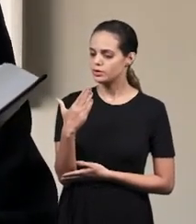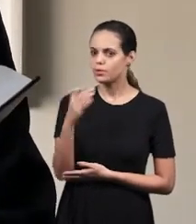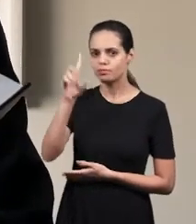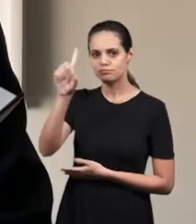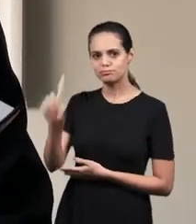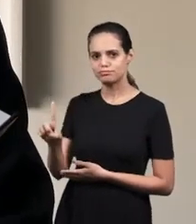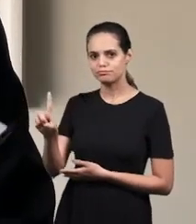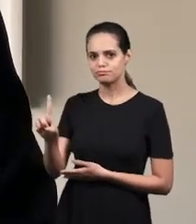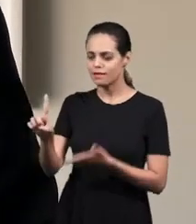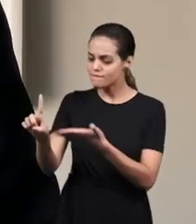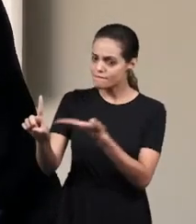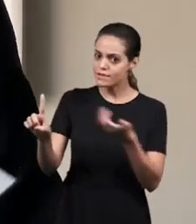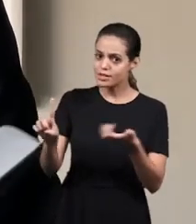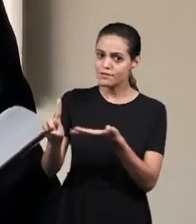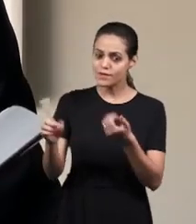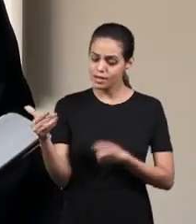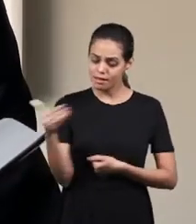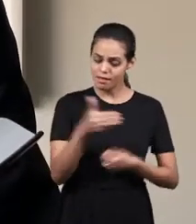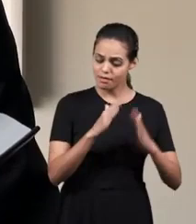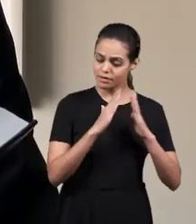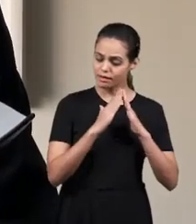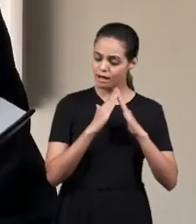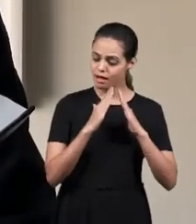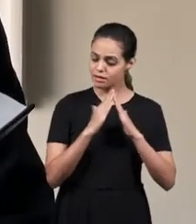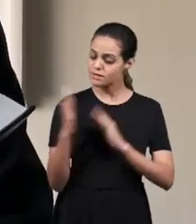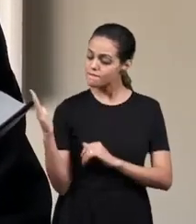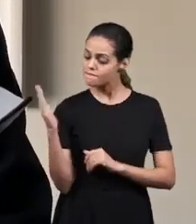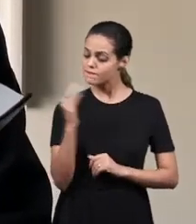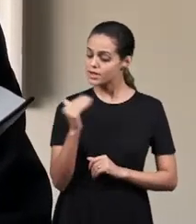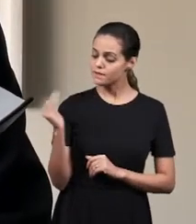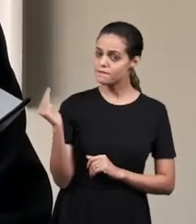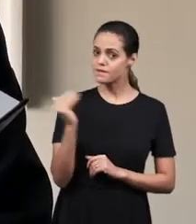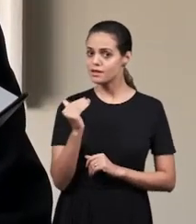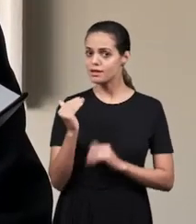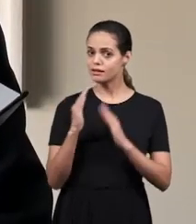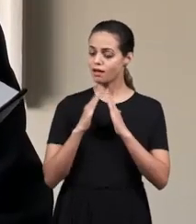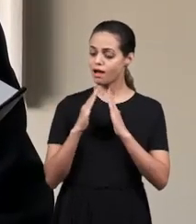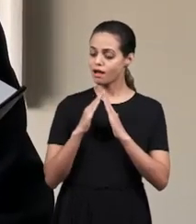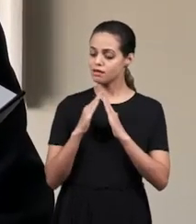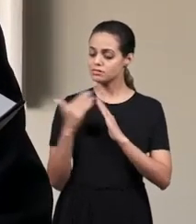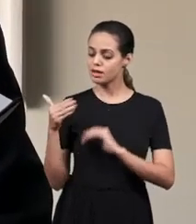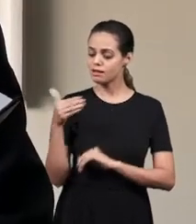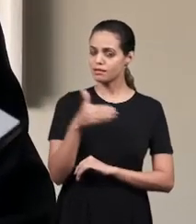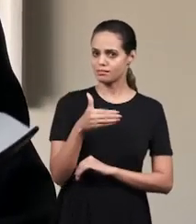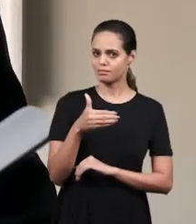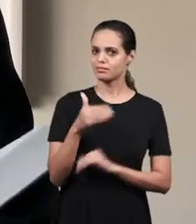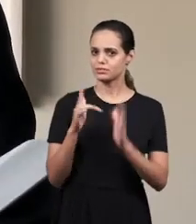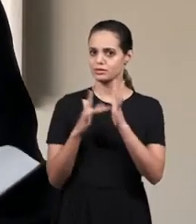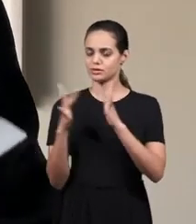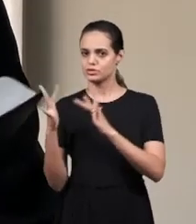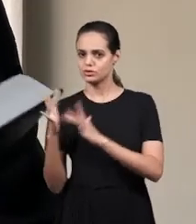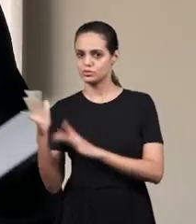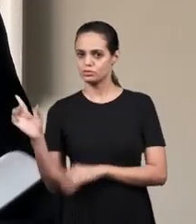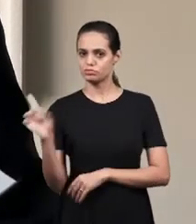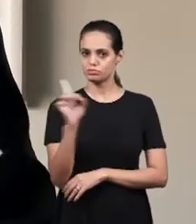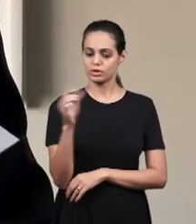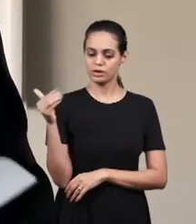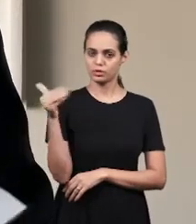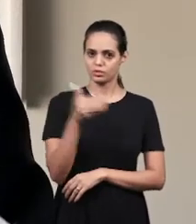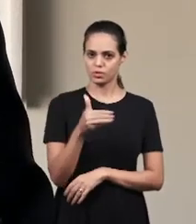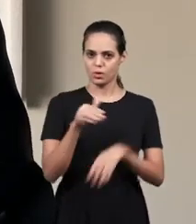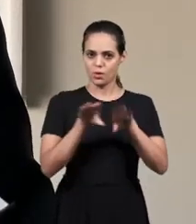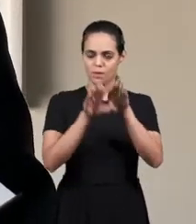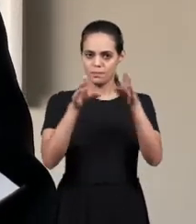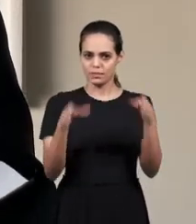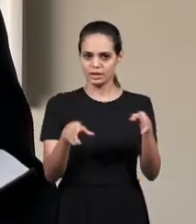to enter their home. And when he did enter at the table there, he blessed the bread,